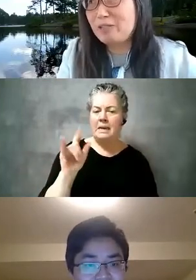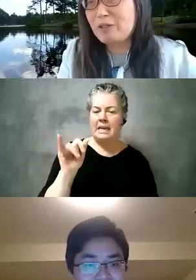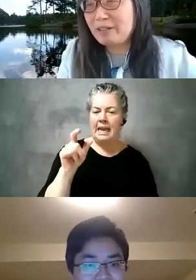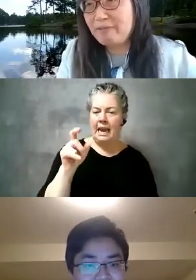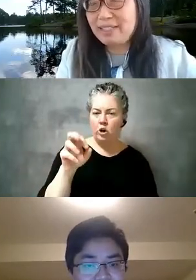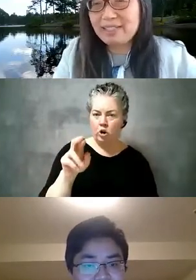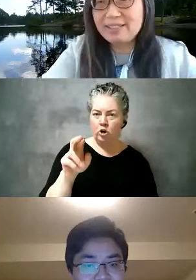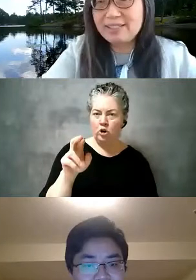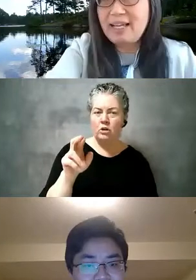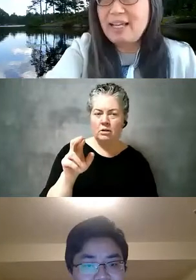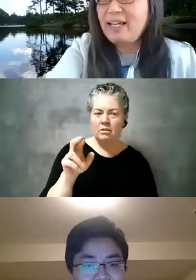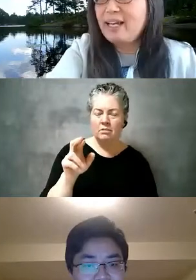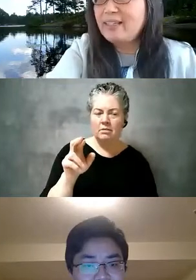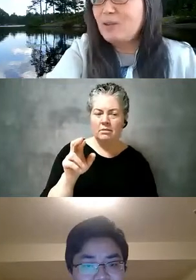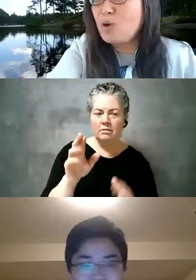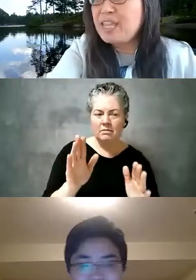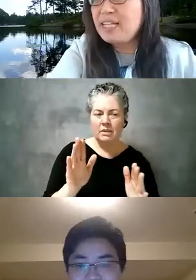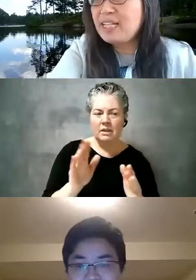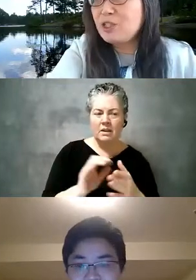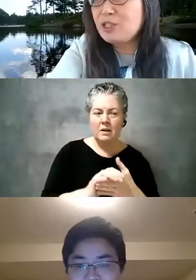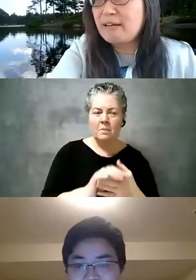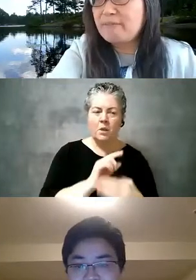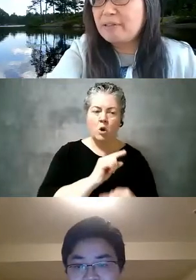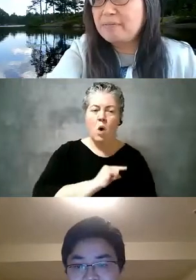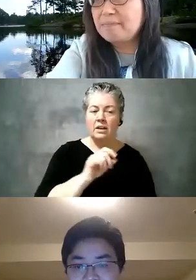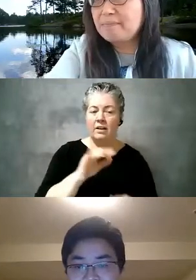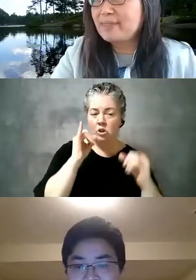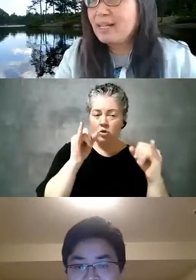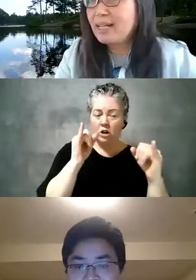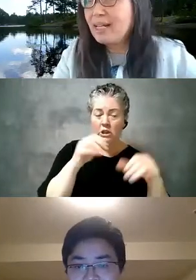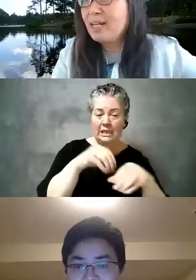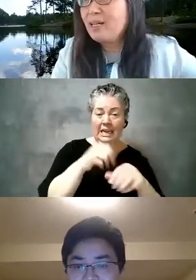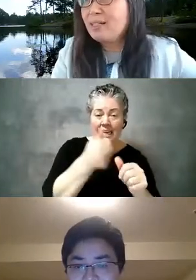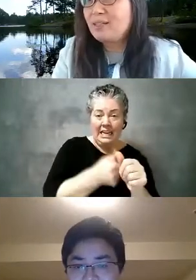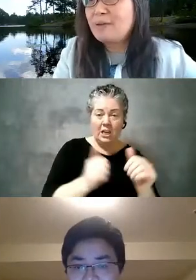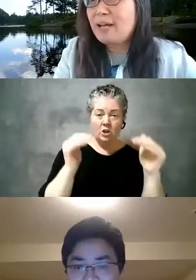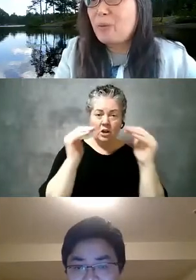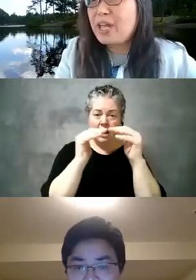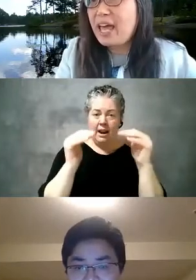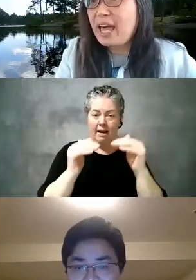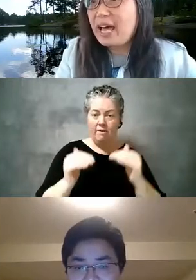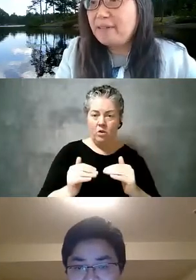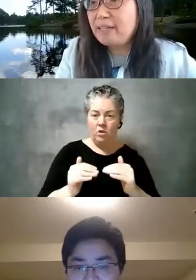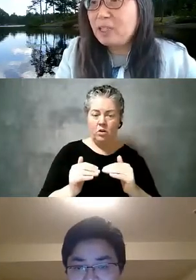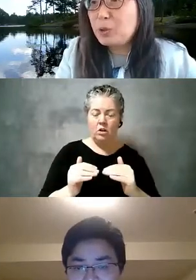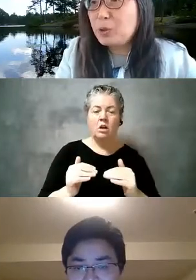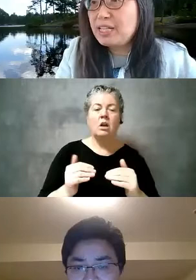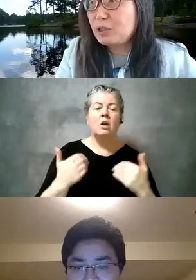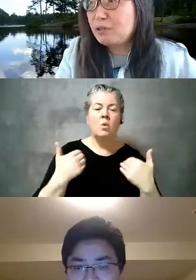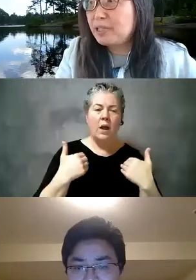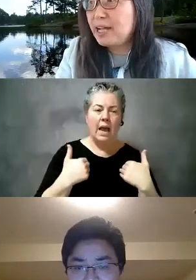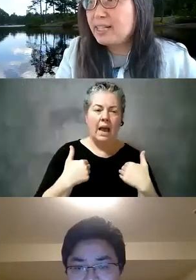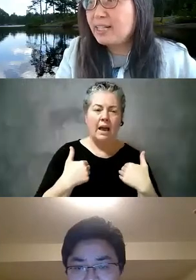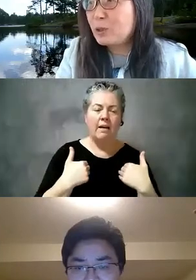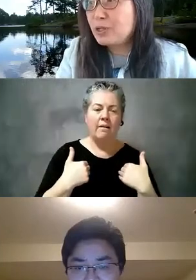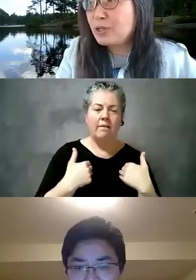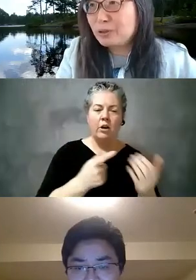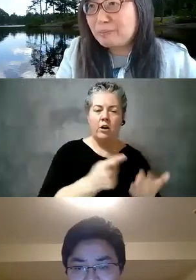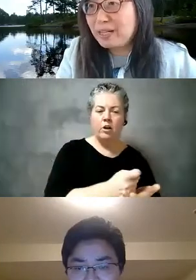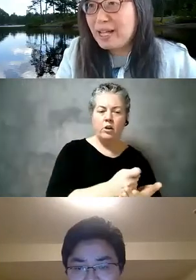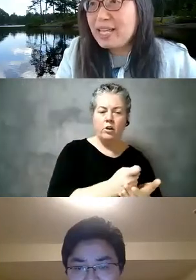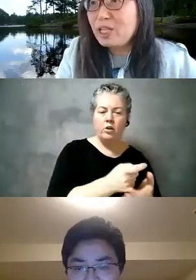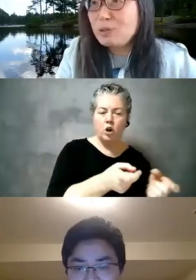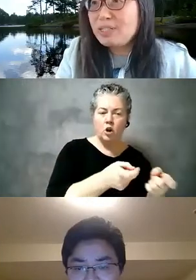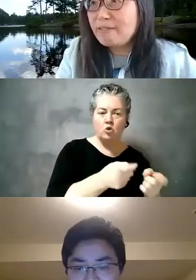levels, just for convenience. And within each level, right, we have the treated group and the control